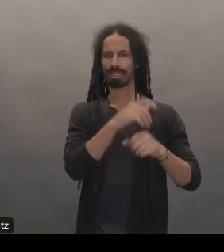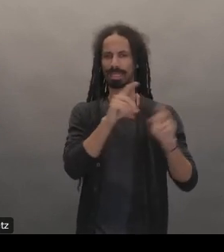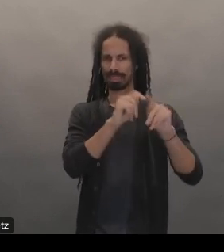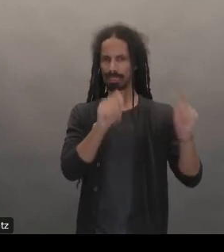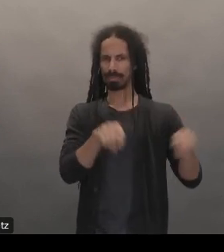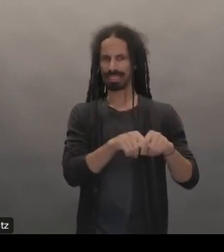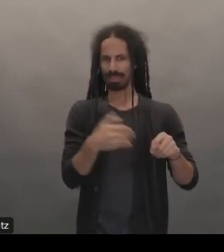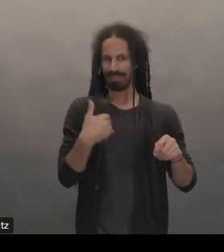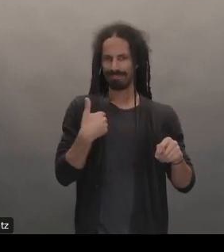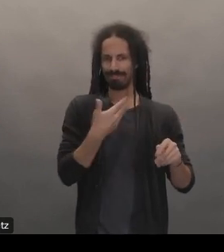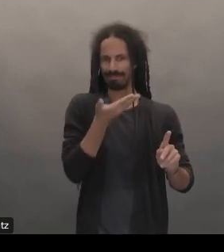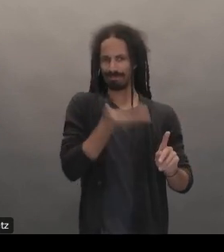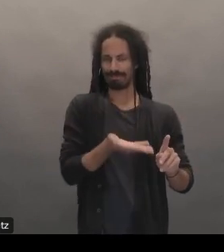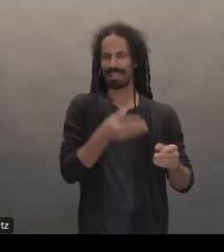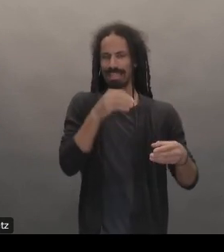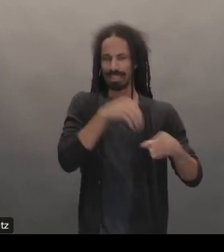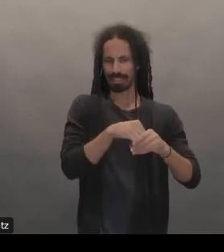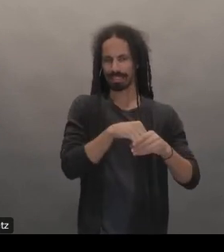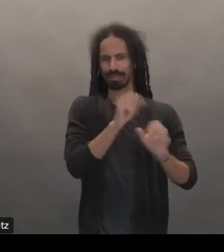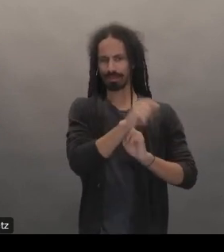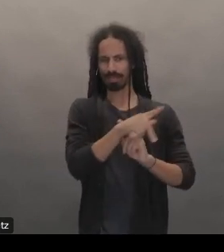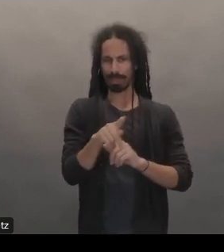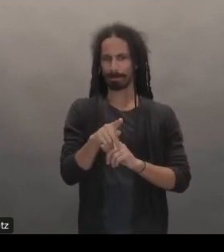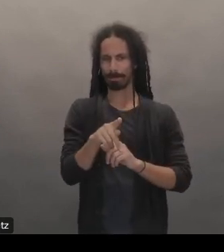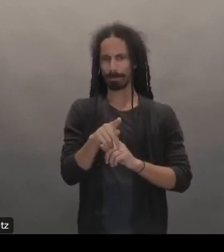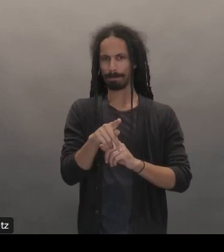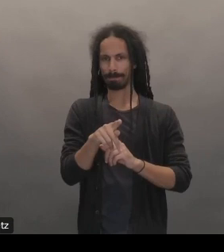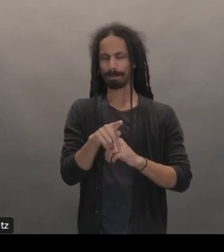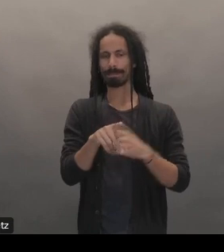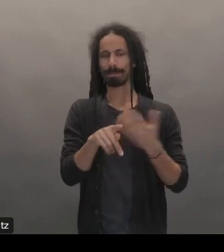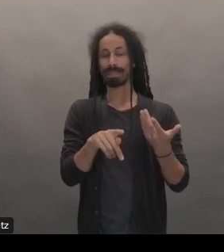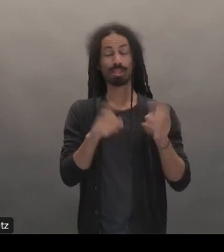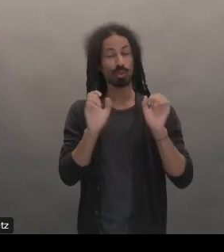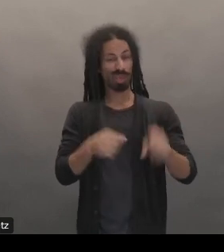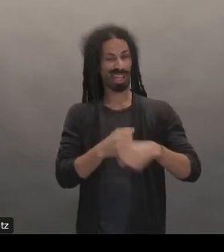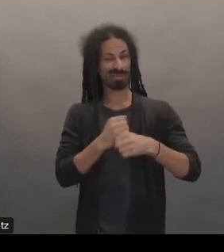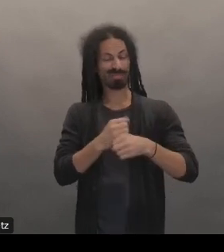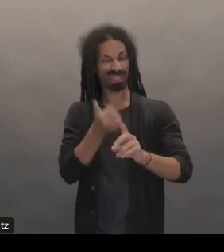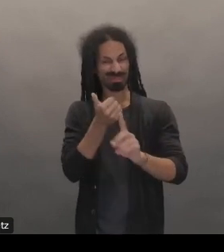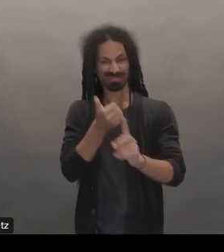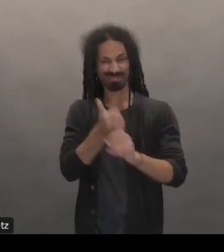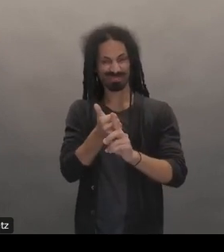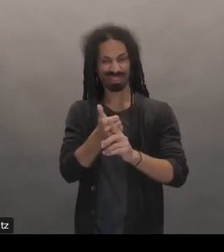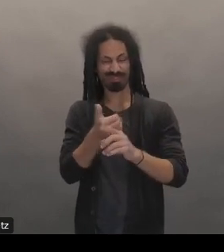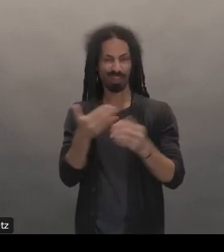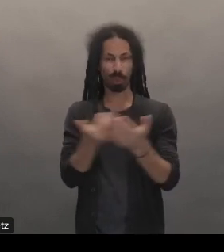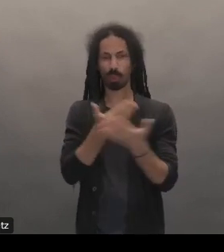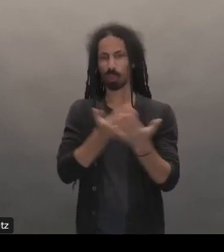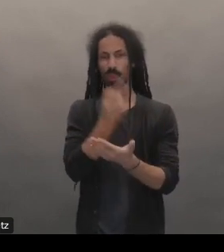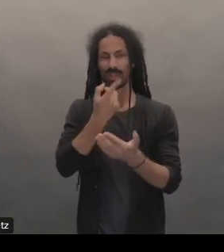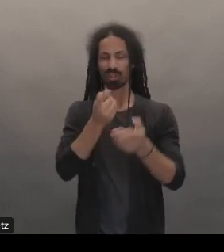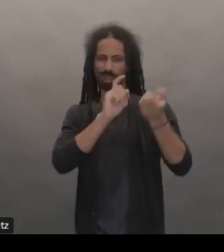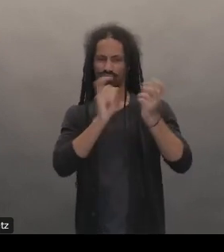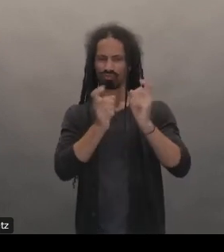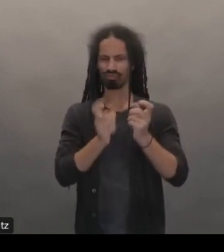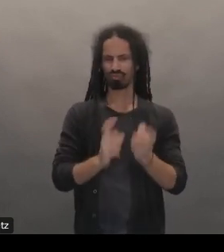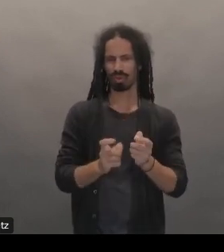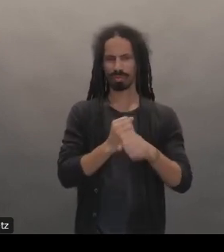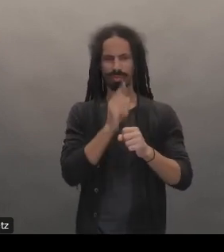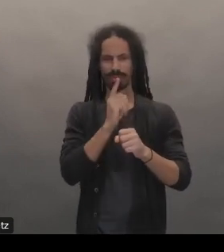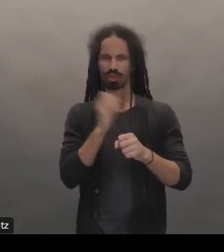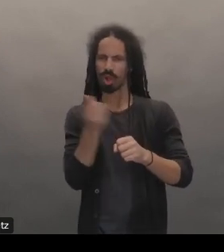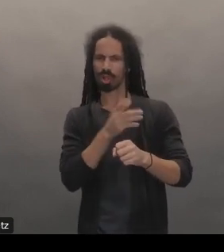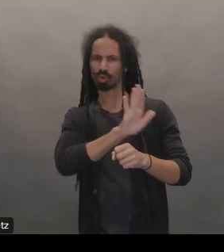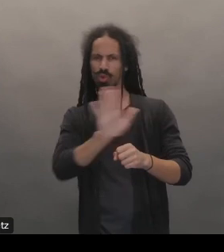templates available to you as a student, and you can actually create a custom one. So you can create a template for yourself, and then anytime you open